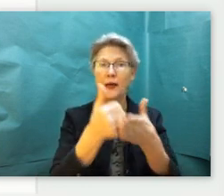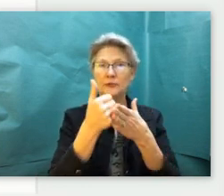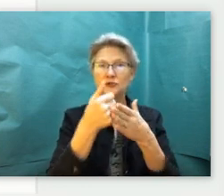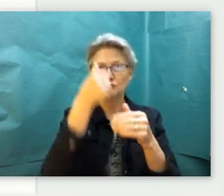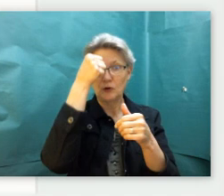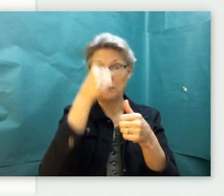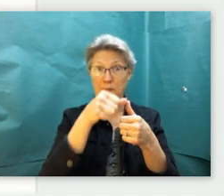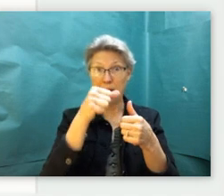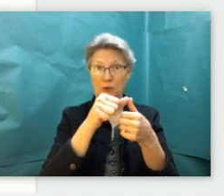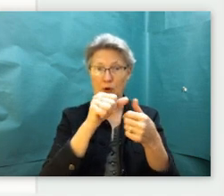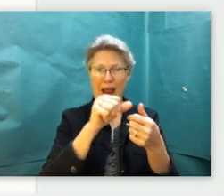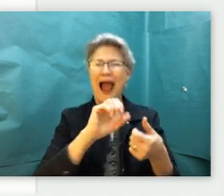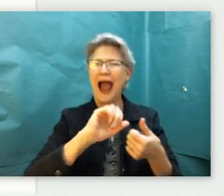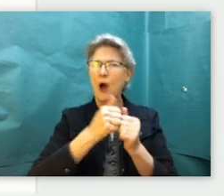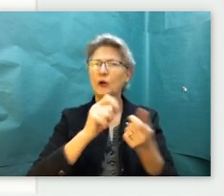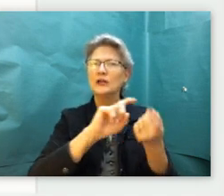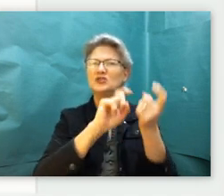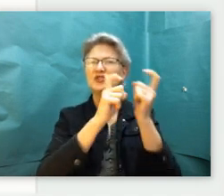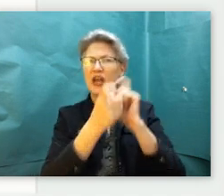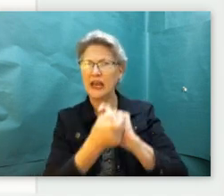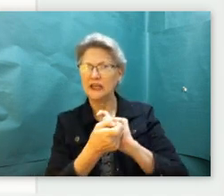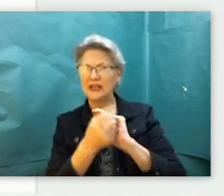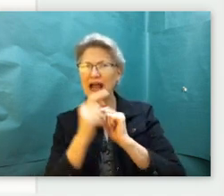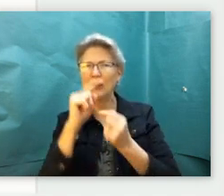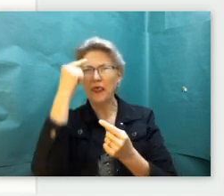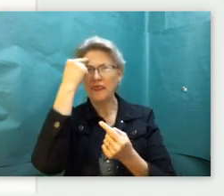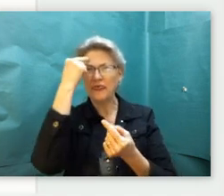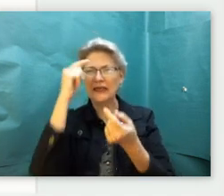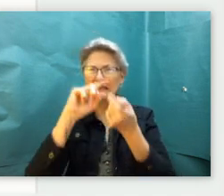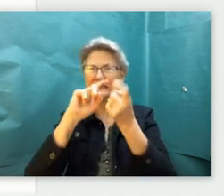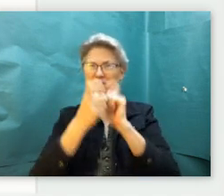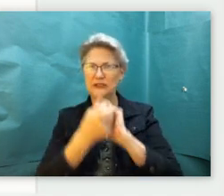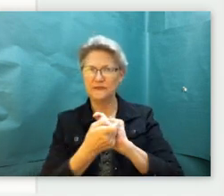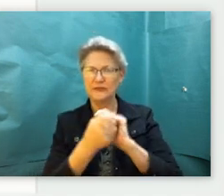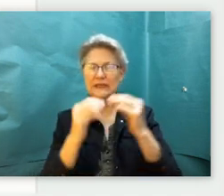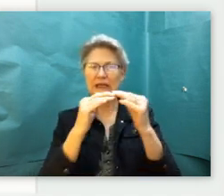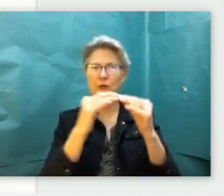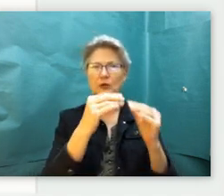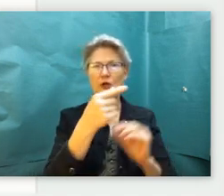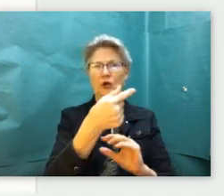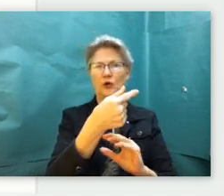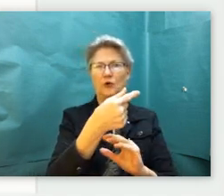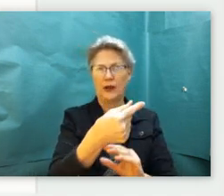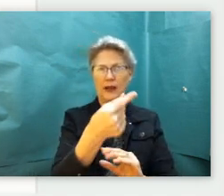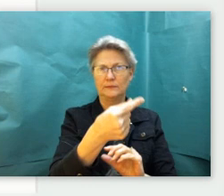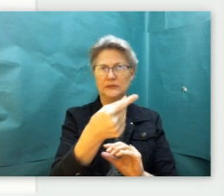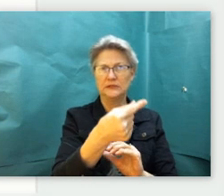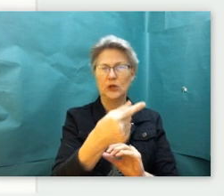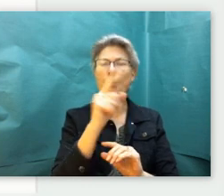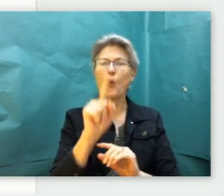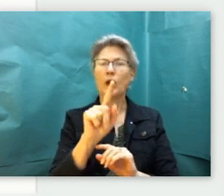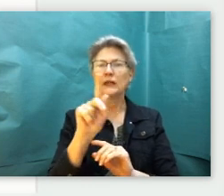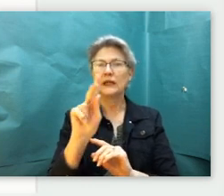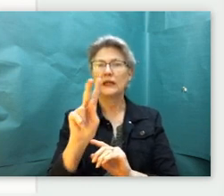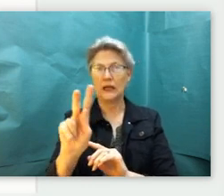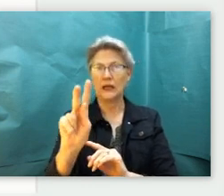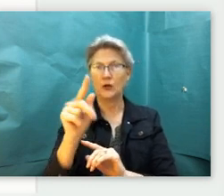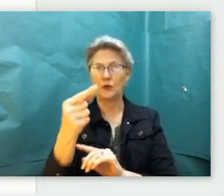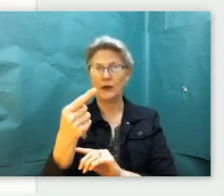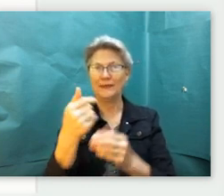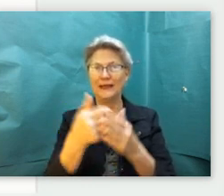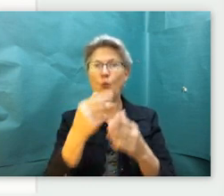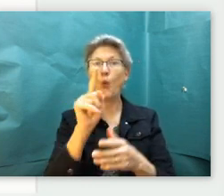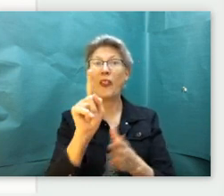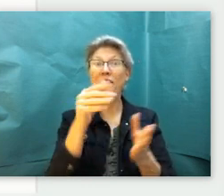the conversion or how kilograms are equal to grams. 1 kilogram equals